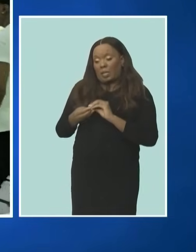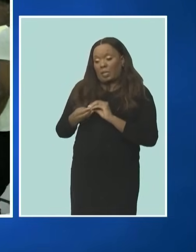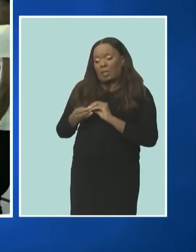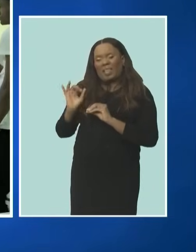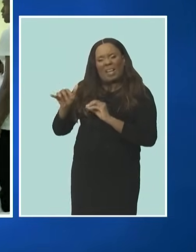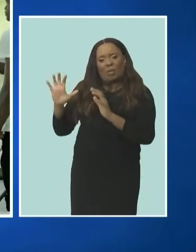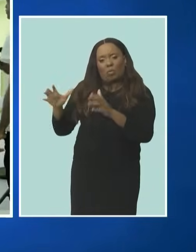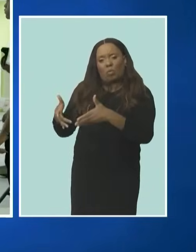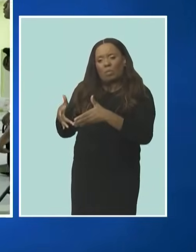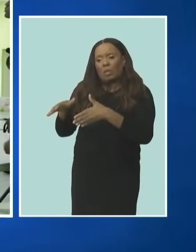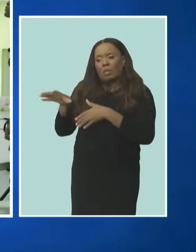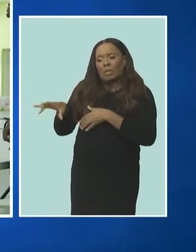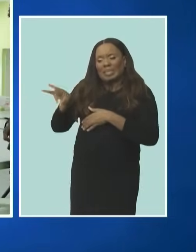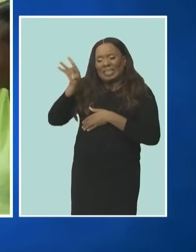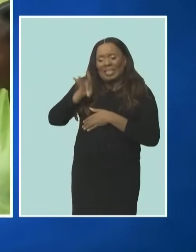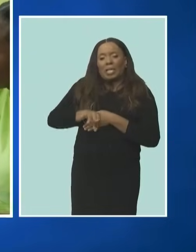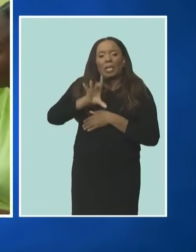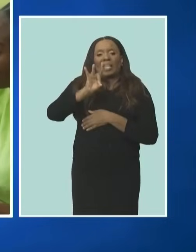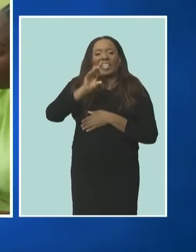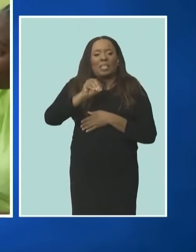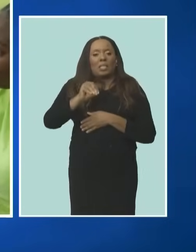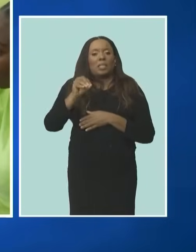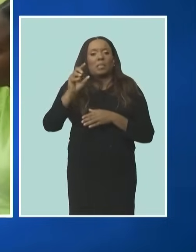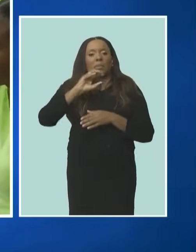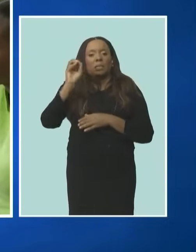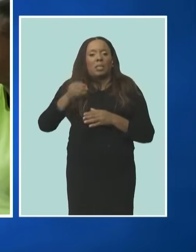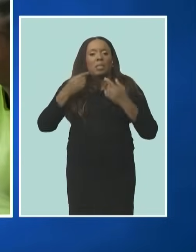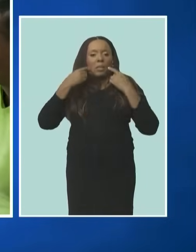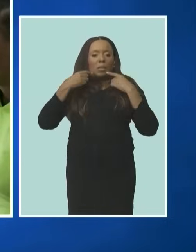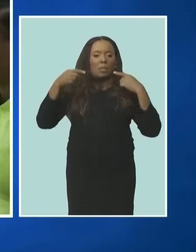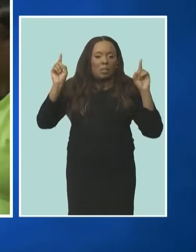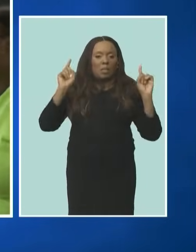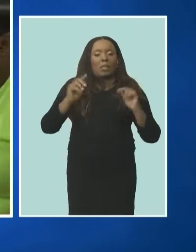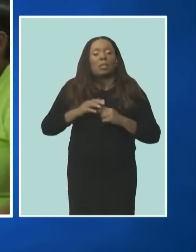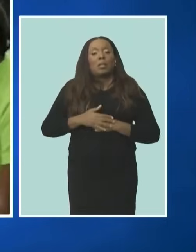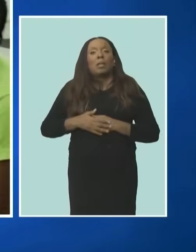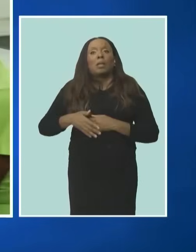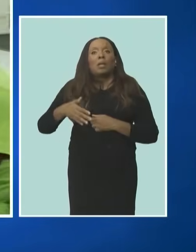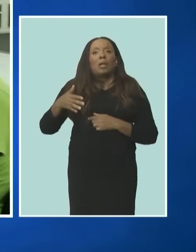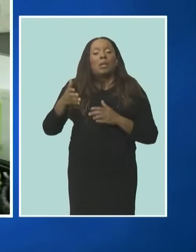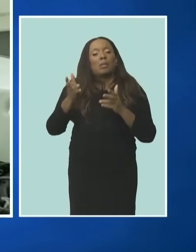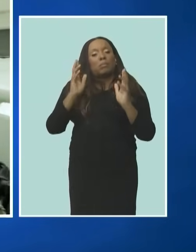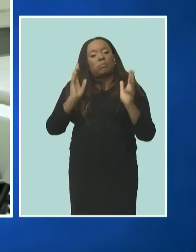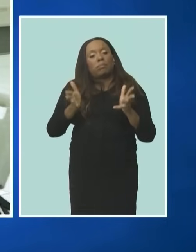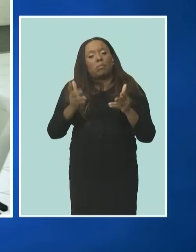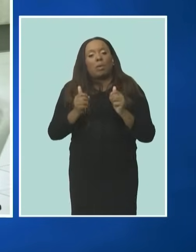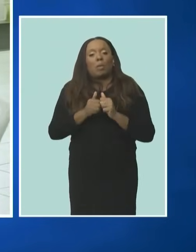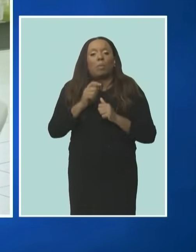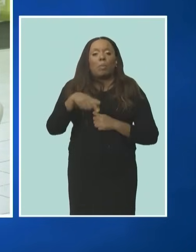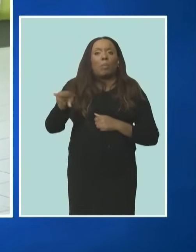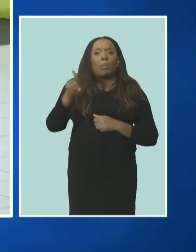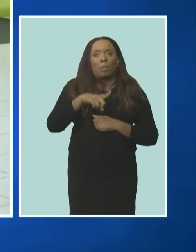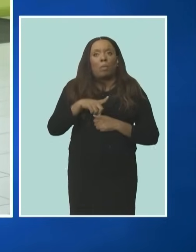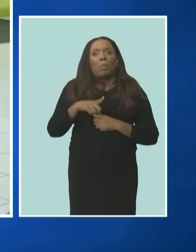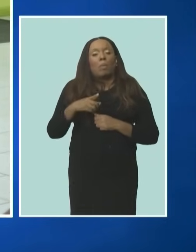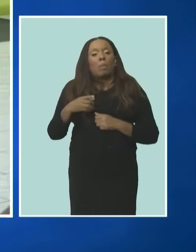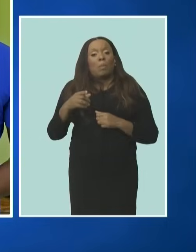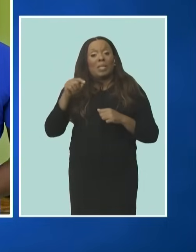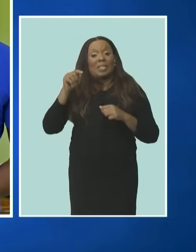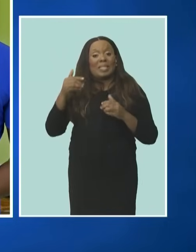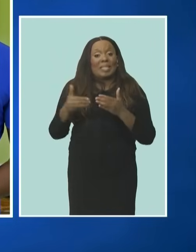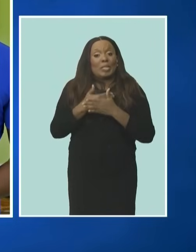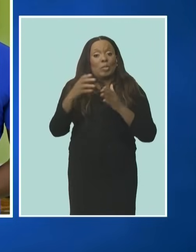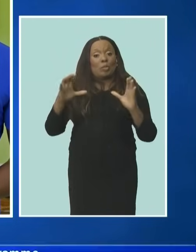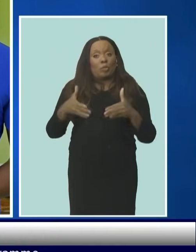the launch of the first half of the third cohort for 2025 at the Glebe Community Center. We have a monitoring